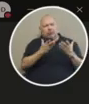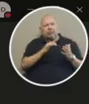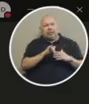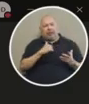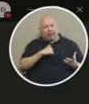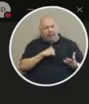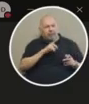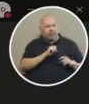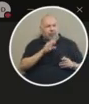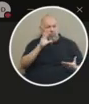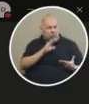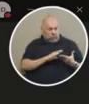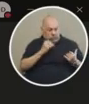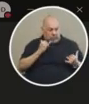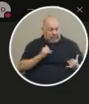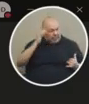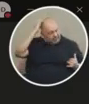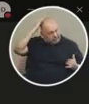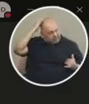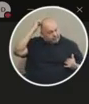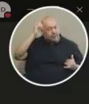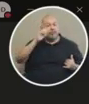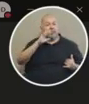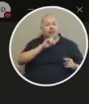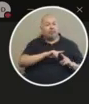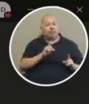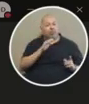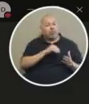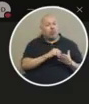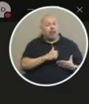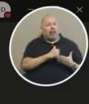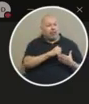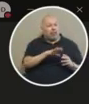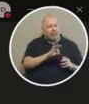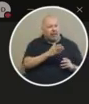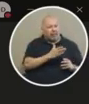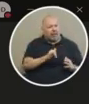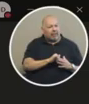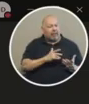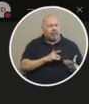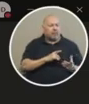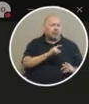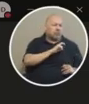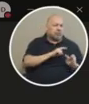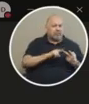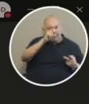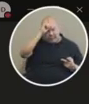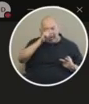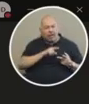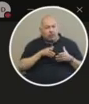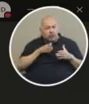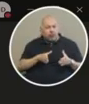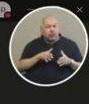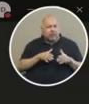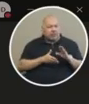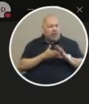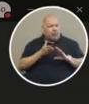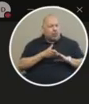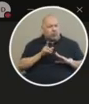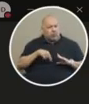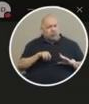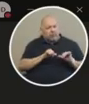which have obviously been reduced. But it would go to help fund things such as police, fire, street operations. Those are